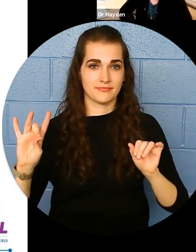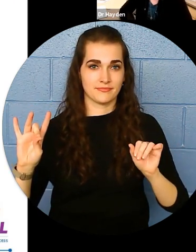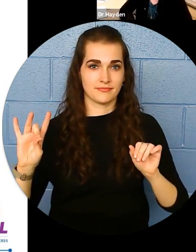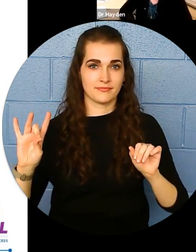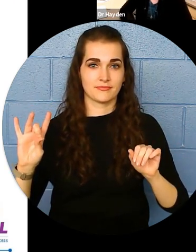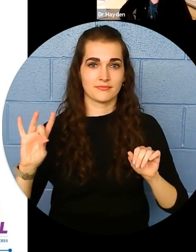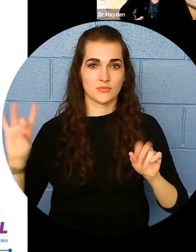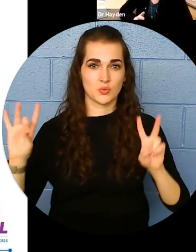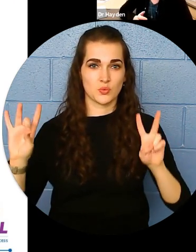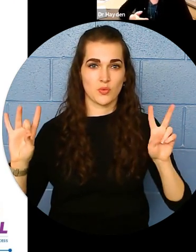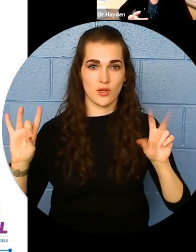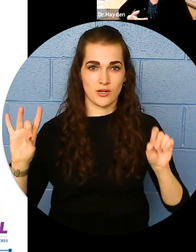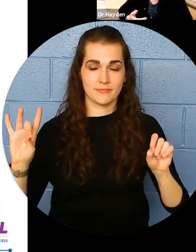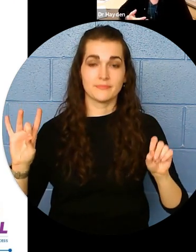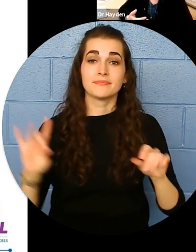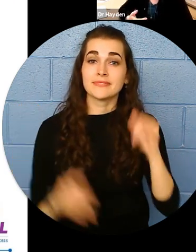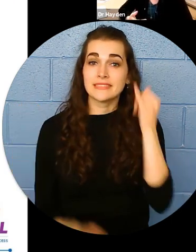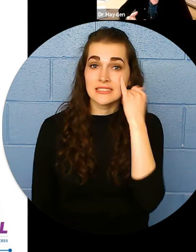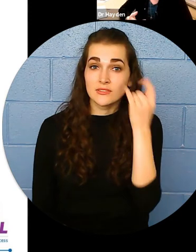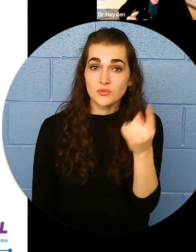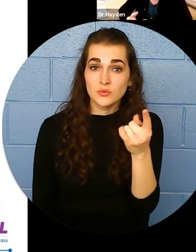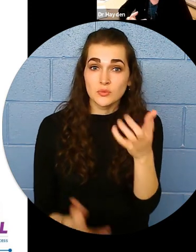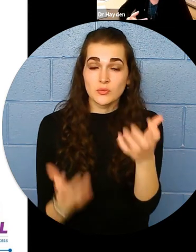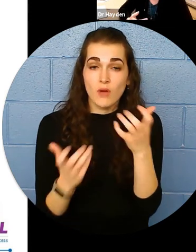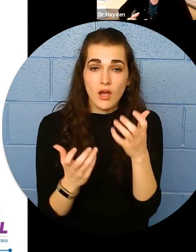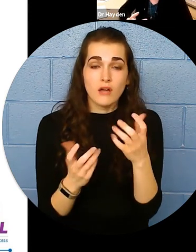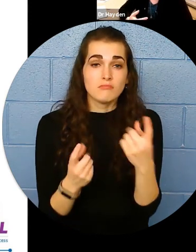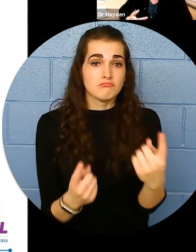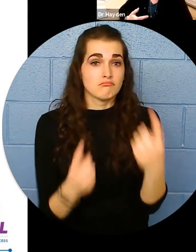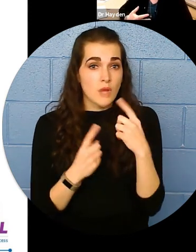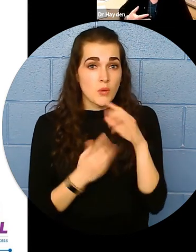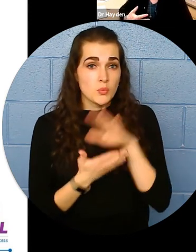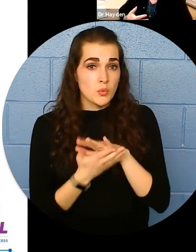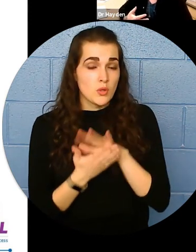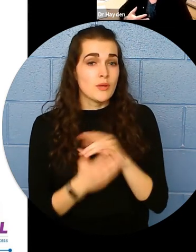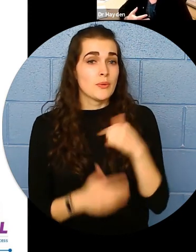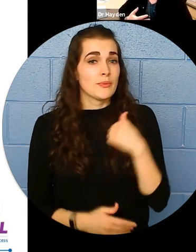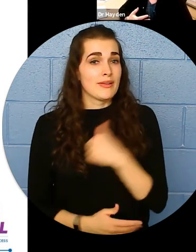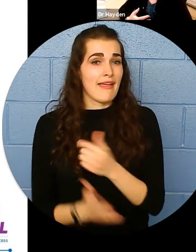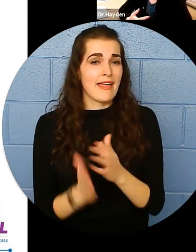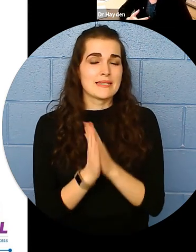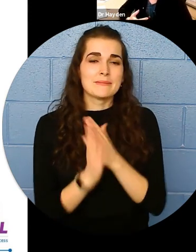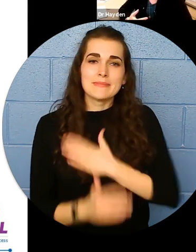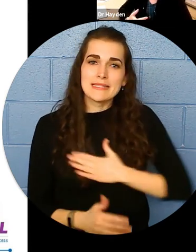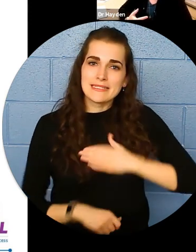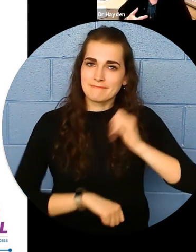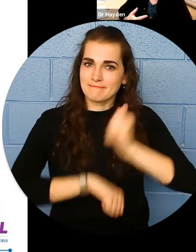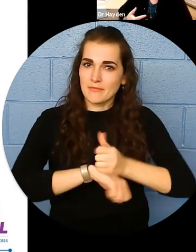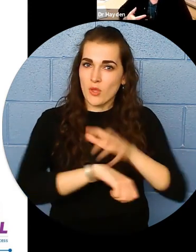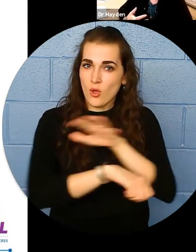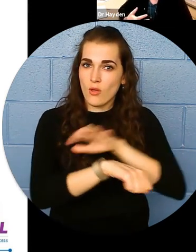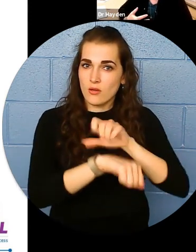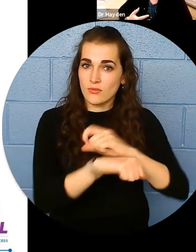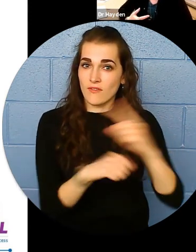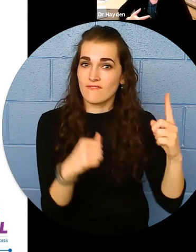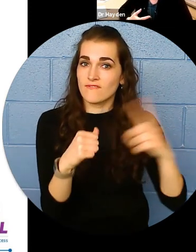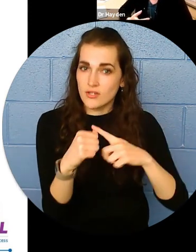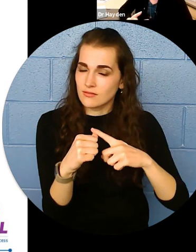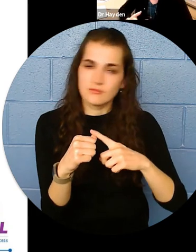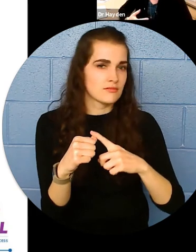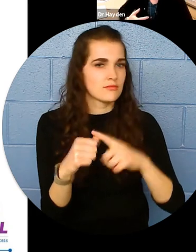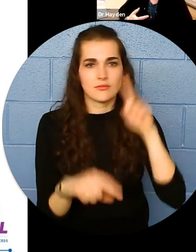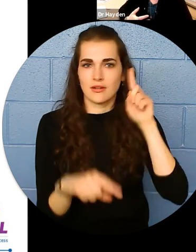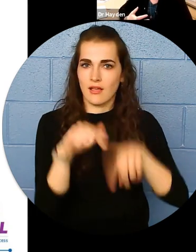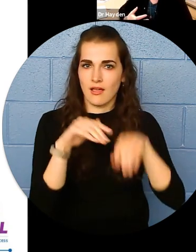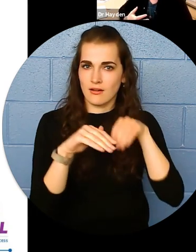p.m. If you want to come by the building, we are asking that you please make an appointment. We will not